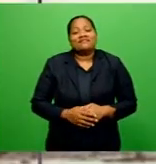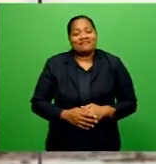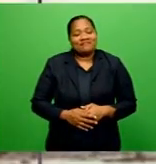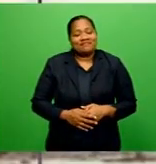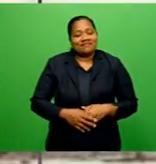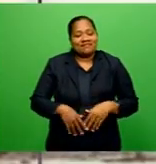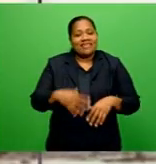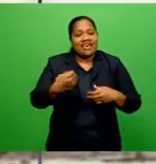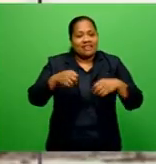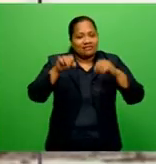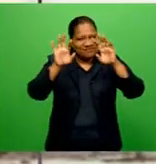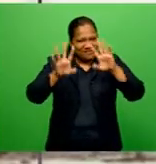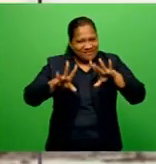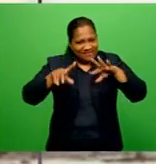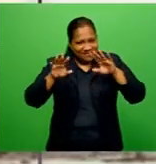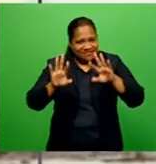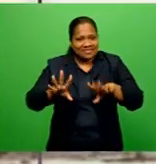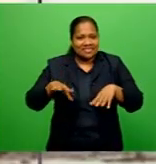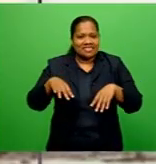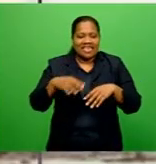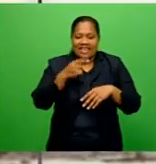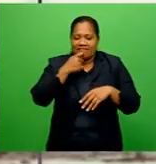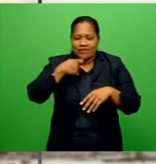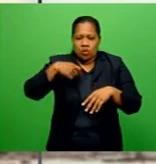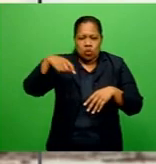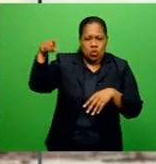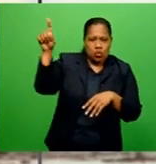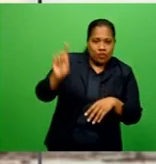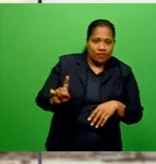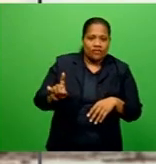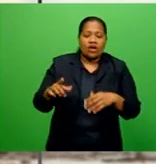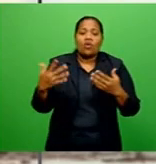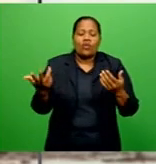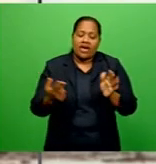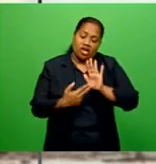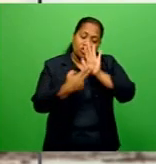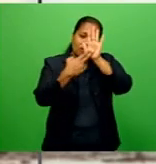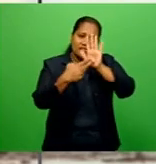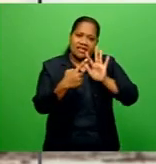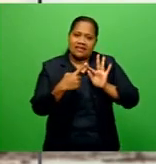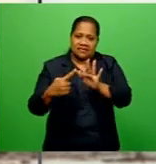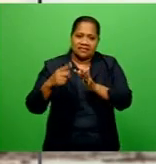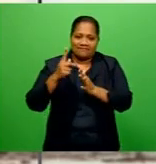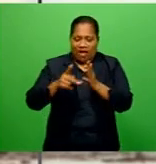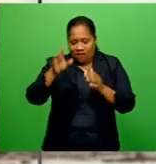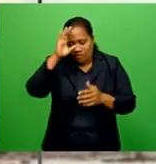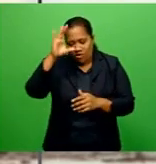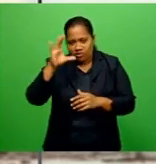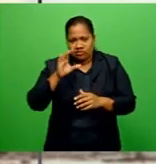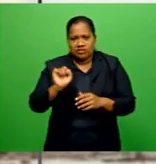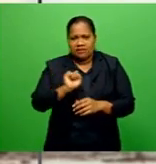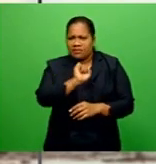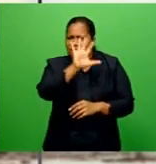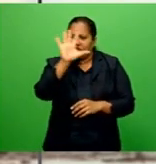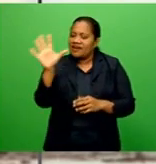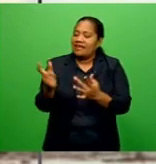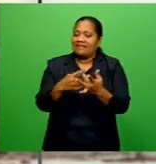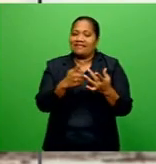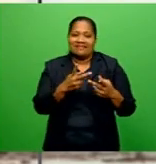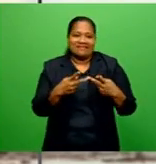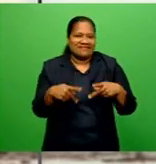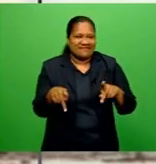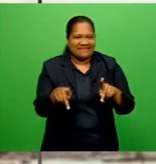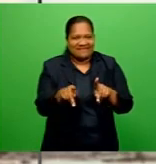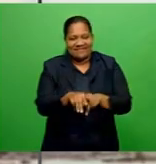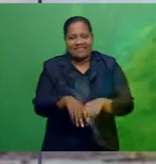Occasional showers and a few thunderstorms were experienced over the northern and eastern parts of the country. Fine weather prevailed elsewhere with